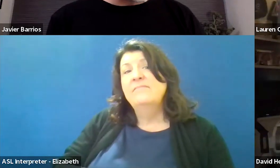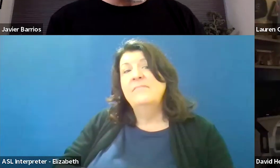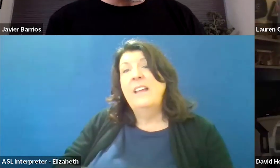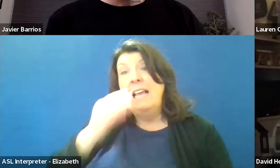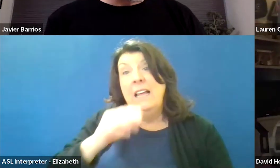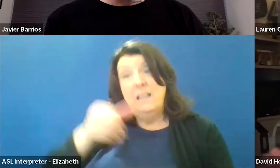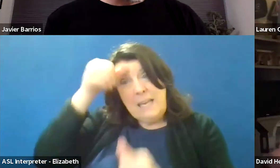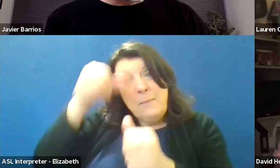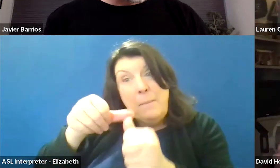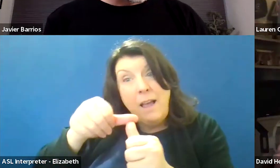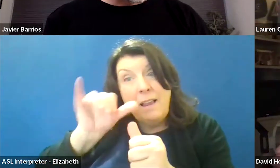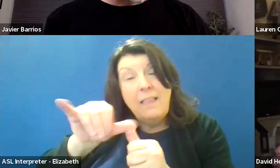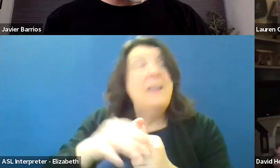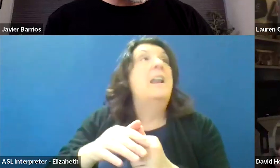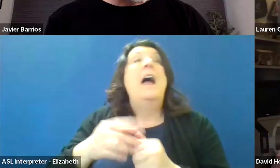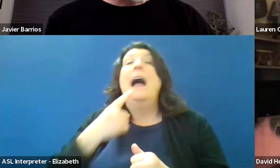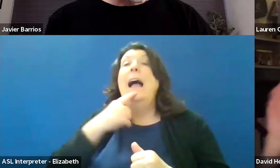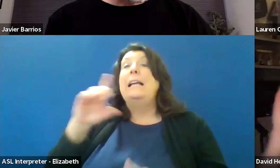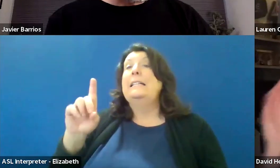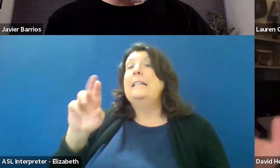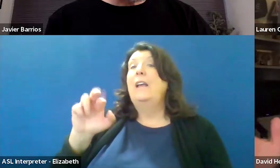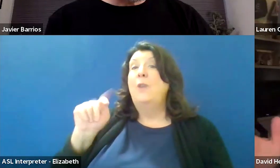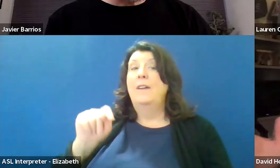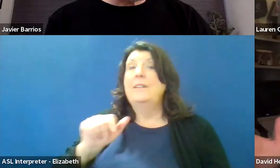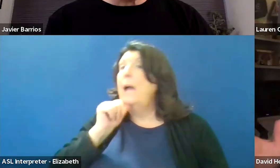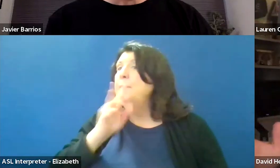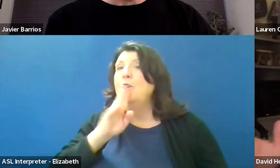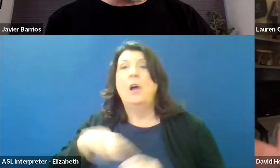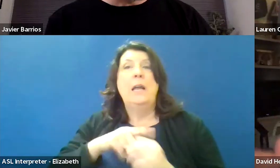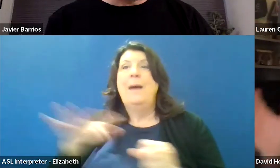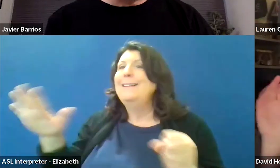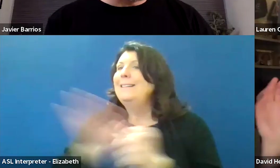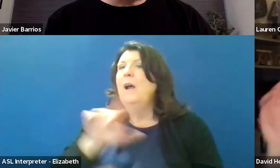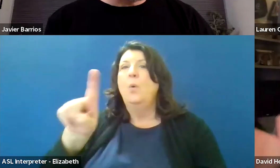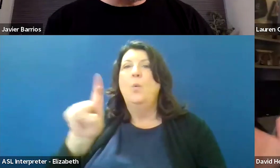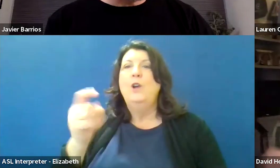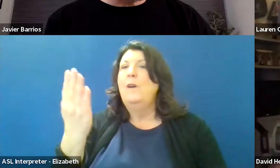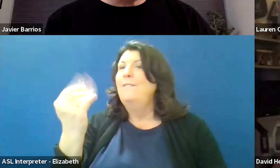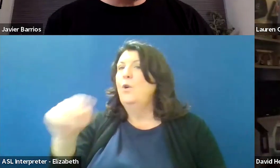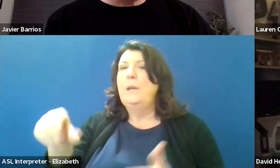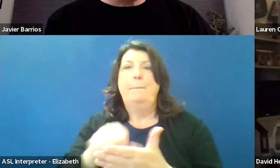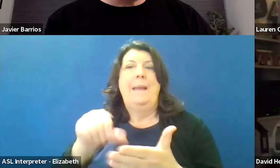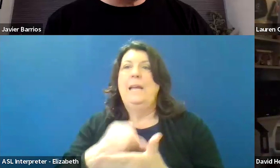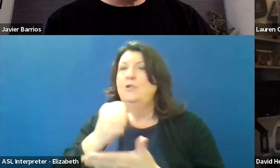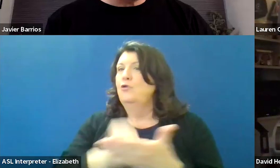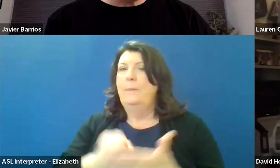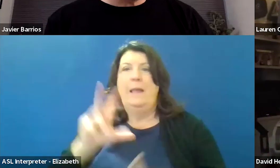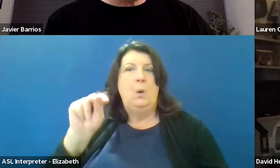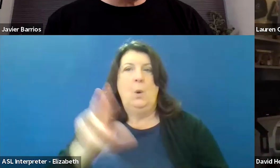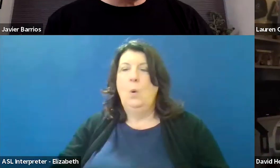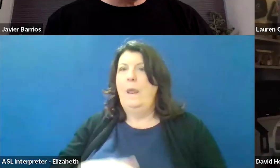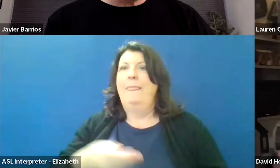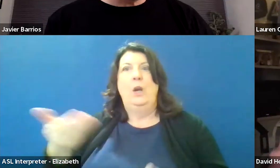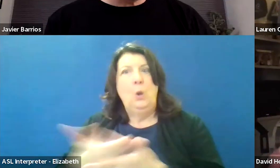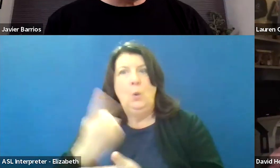that when I say drafts, I'm not talking about here's an entire 114-page screenplay and here's a new entire 100. So there would be like, okay, I get to page